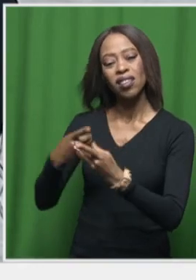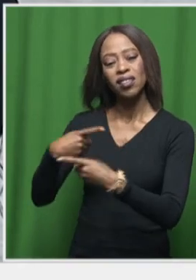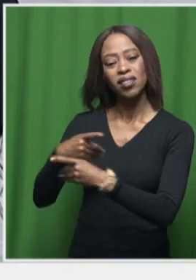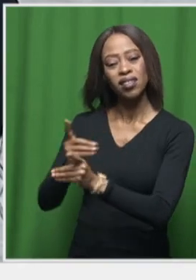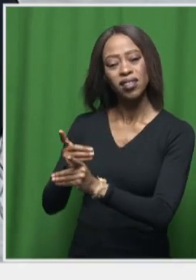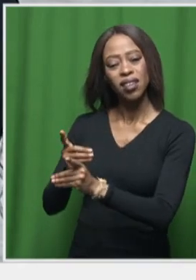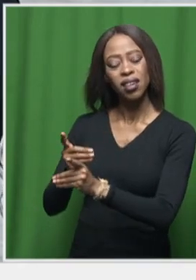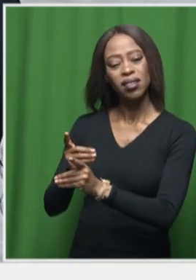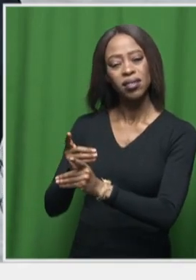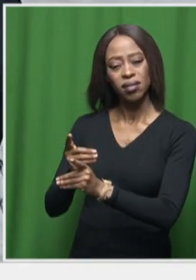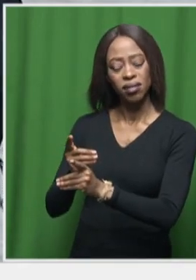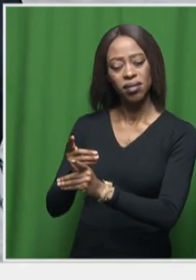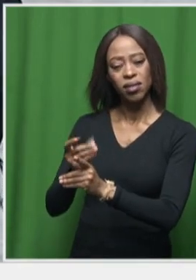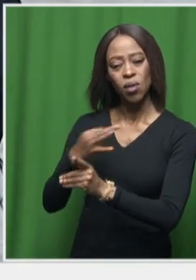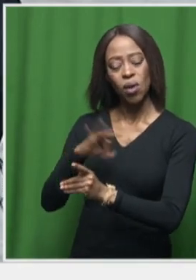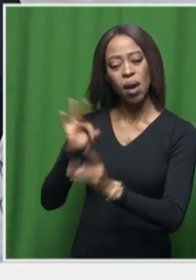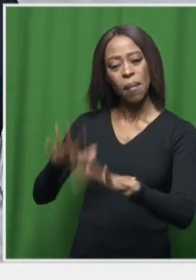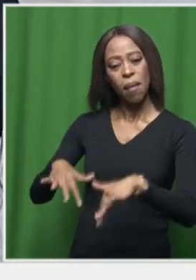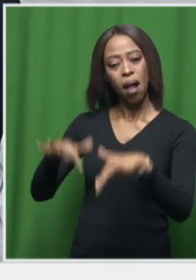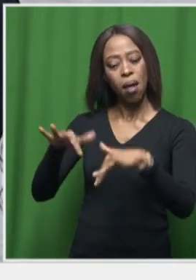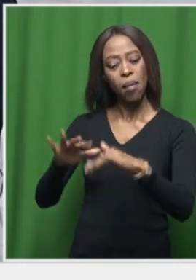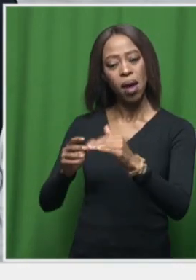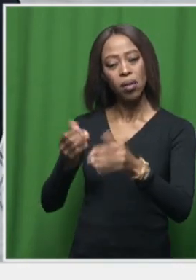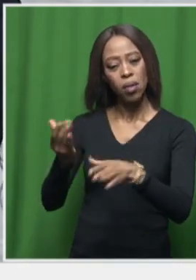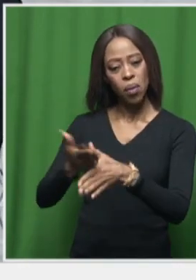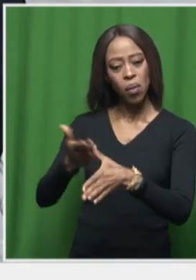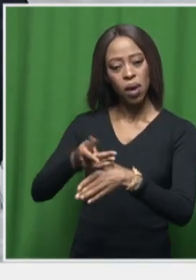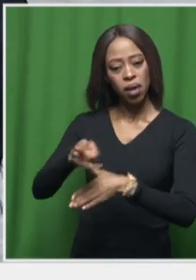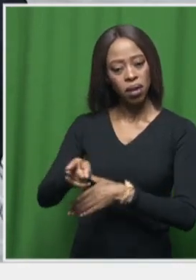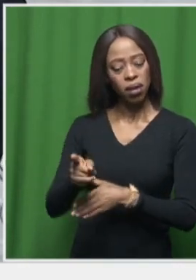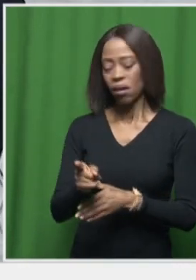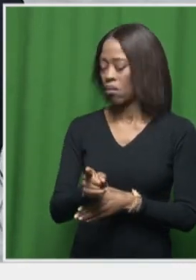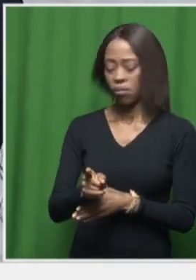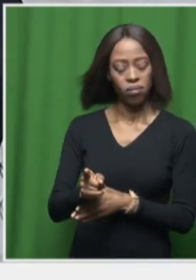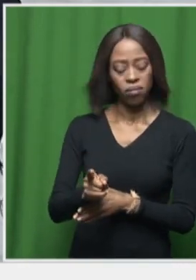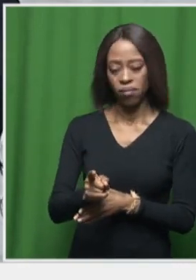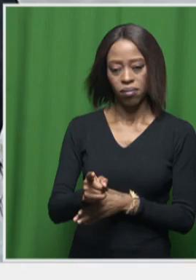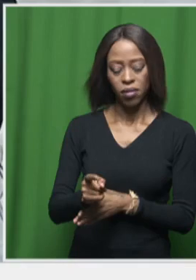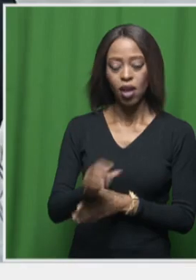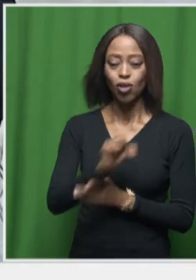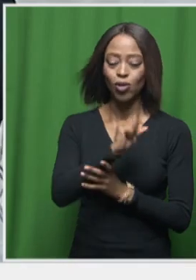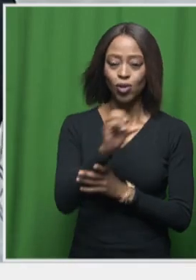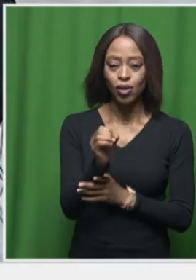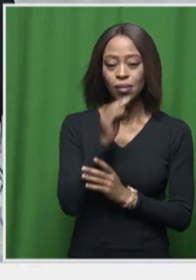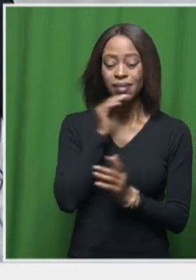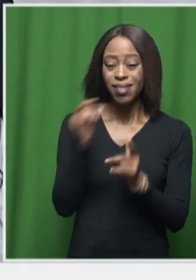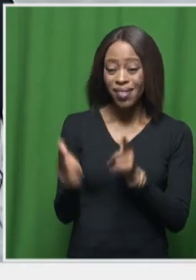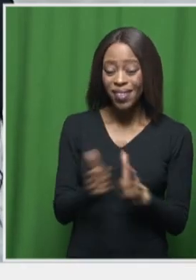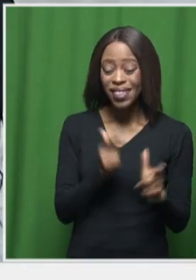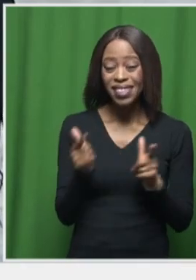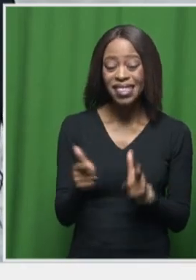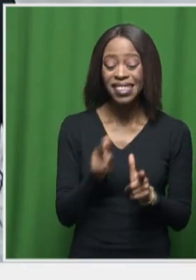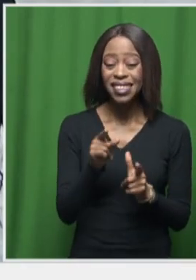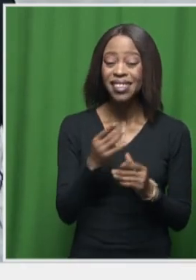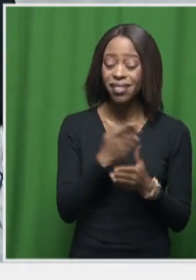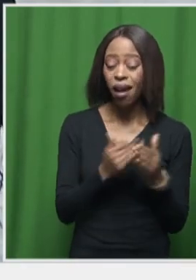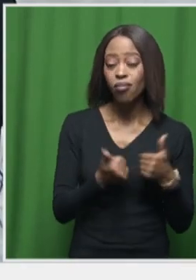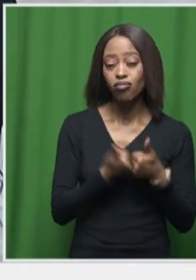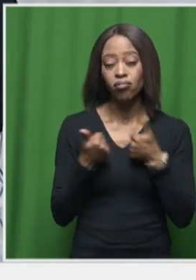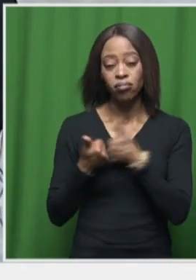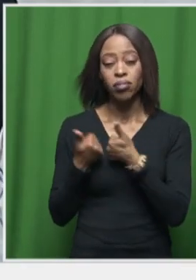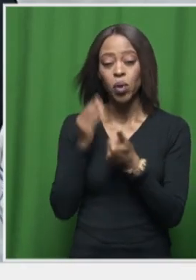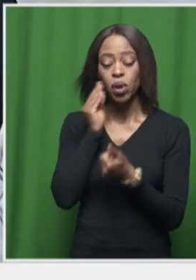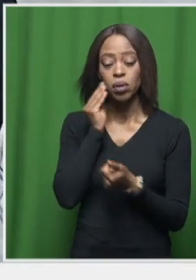a sitting of a parliamentary session. So logistically, those are some of the challenges that